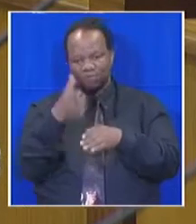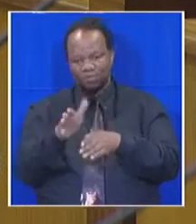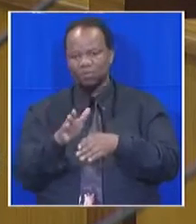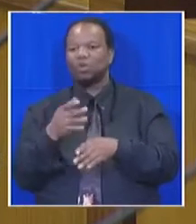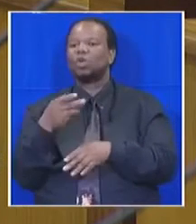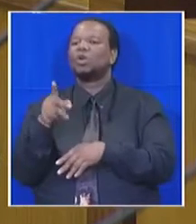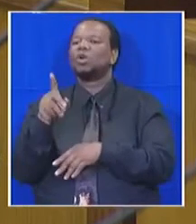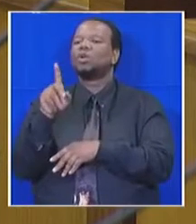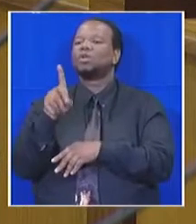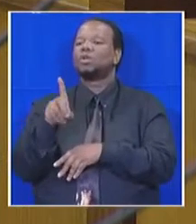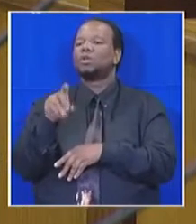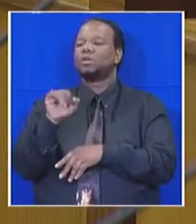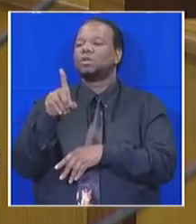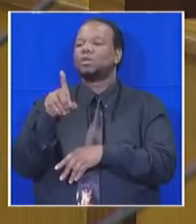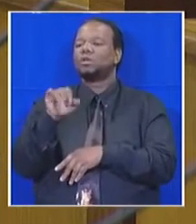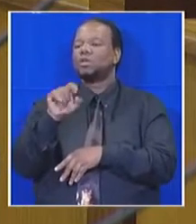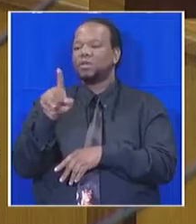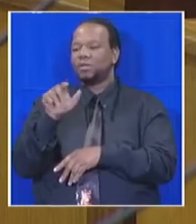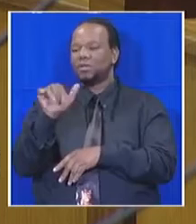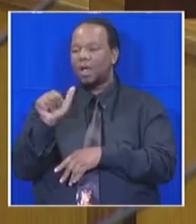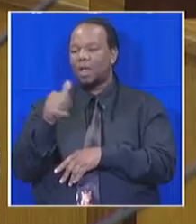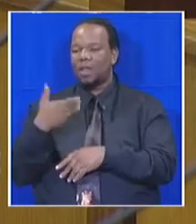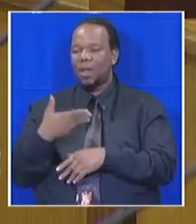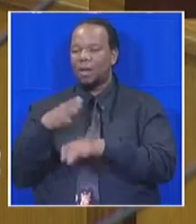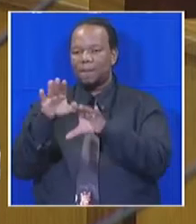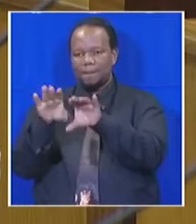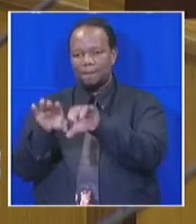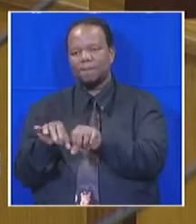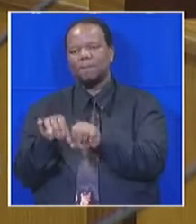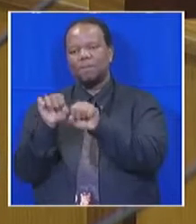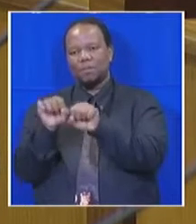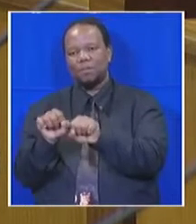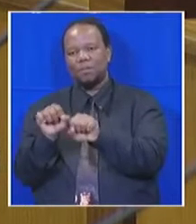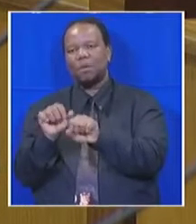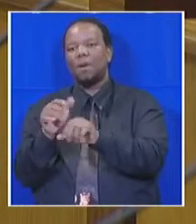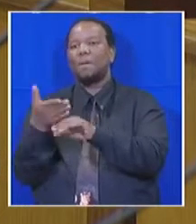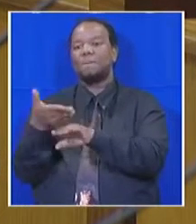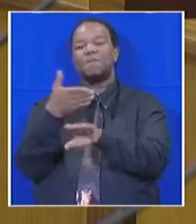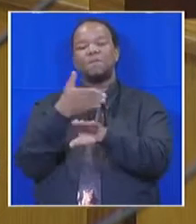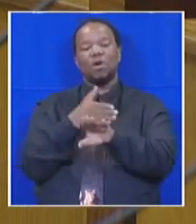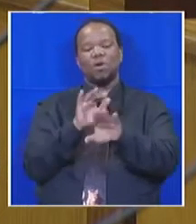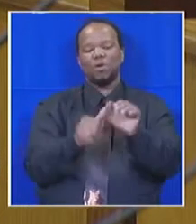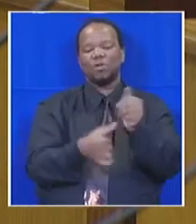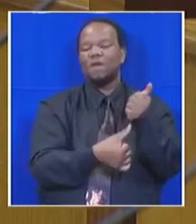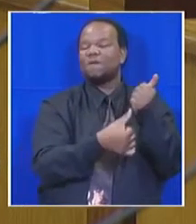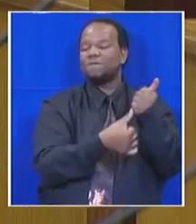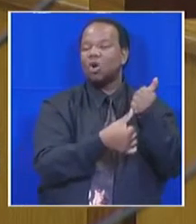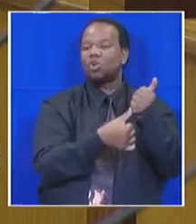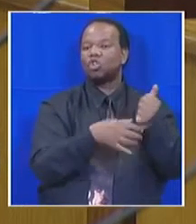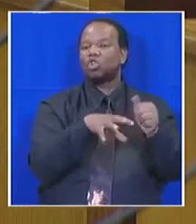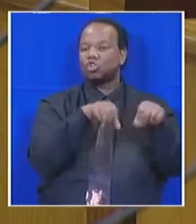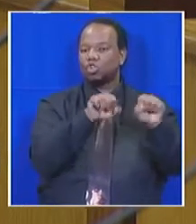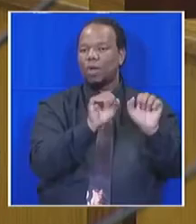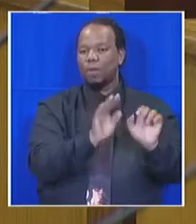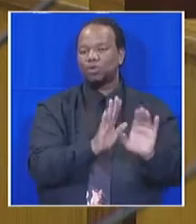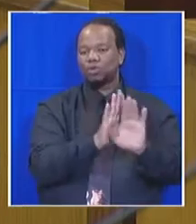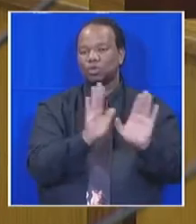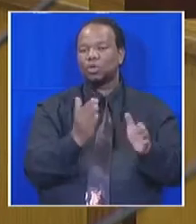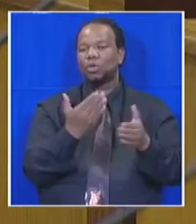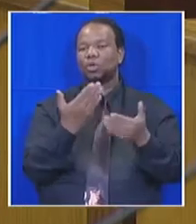Didiza previously served as the Africa Region Vice Chairperson and Sub-Regional Representative of